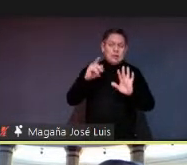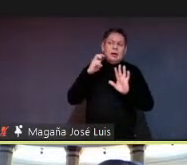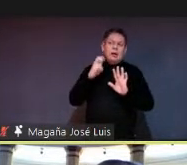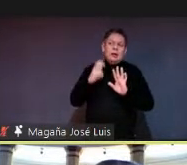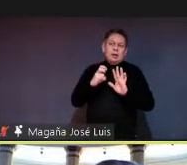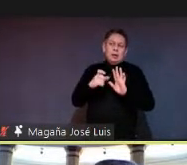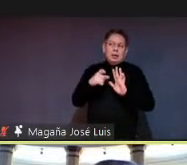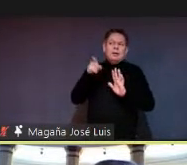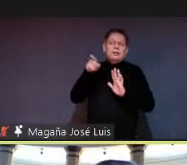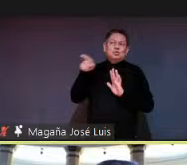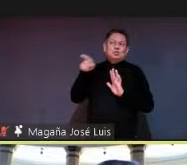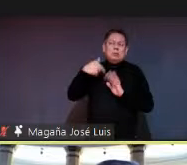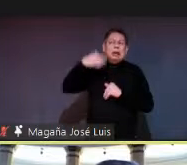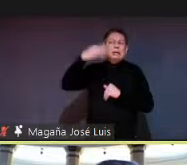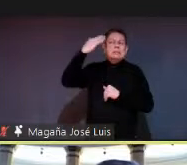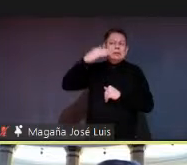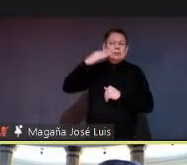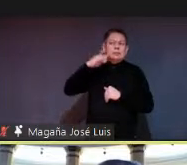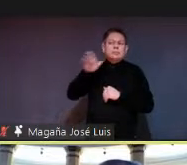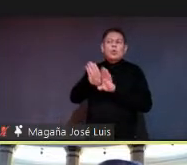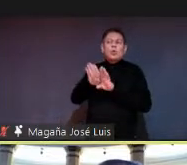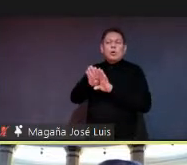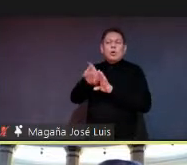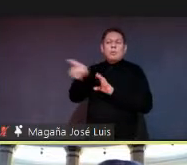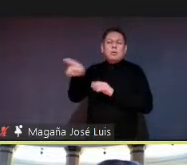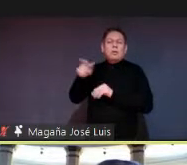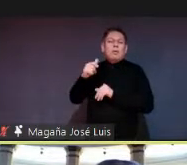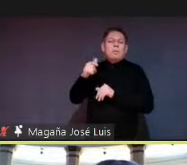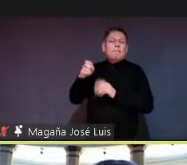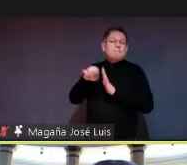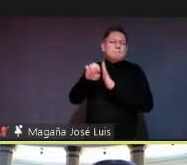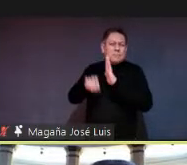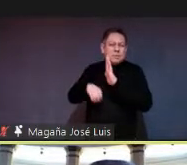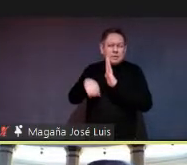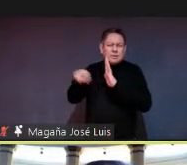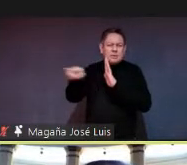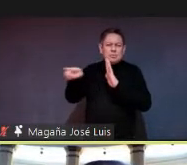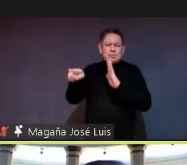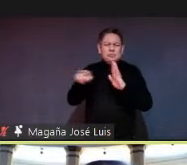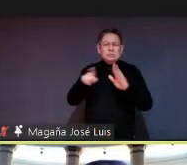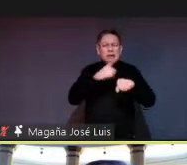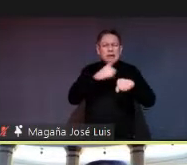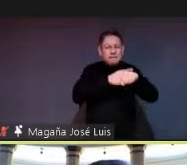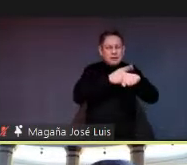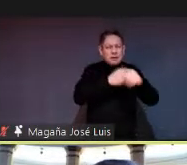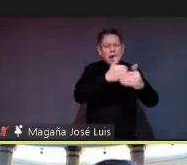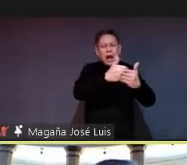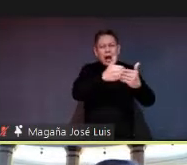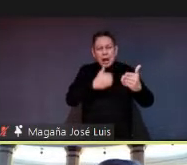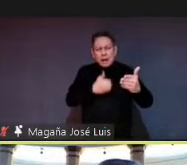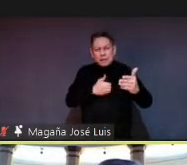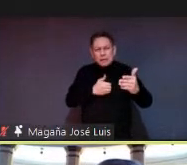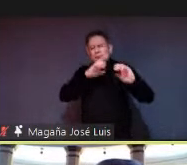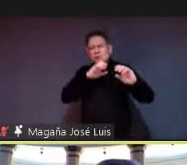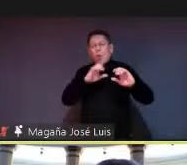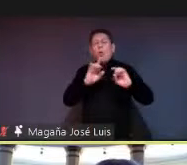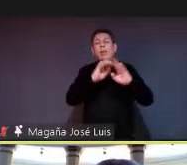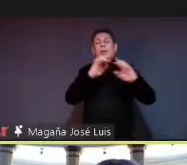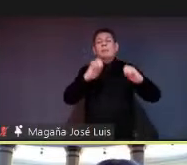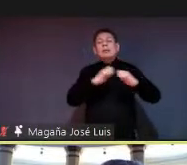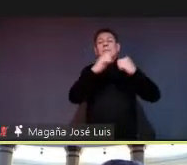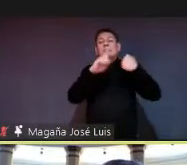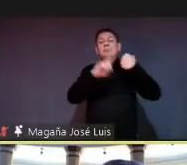knowledge, an assessment system based on knowledge achievements, reduced clinical fields, little training on